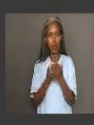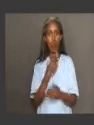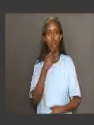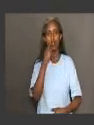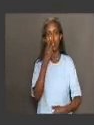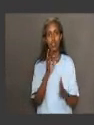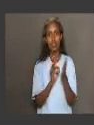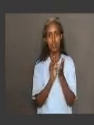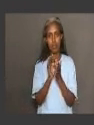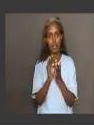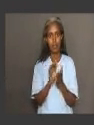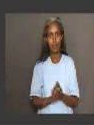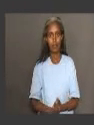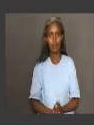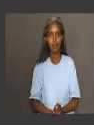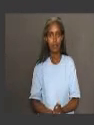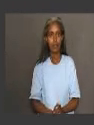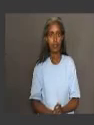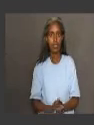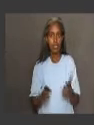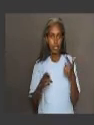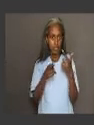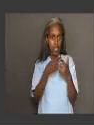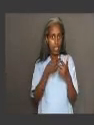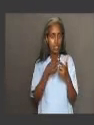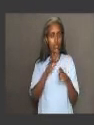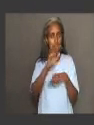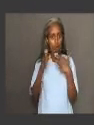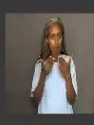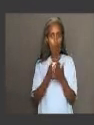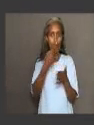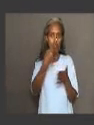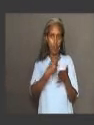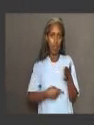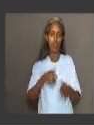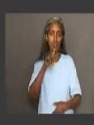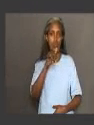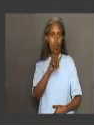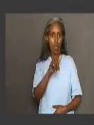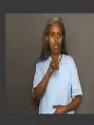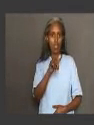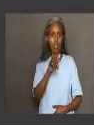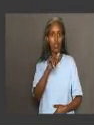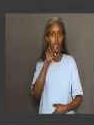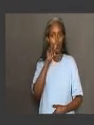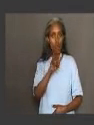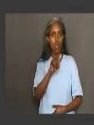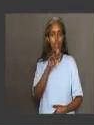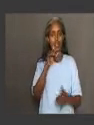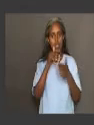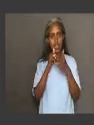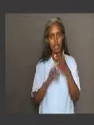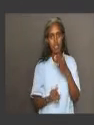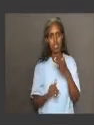is all real numbers. The range is all values of y,